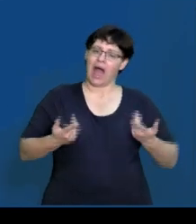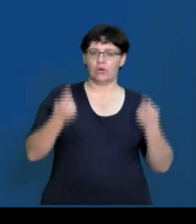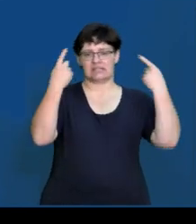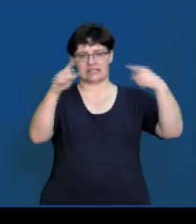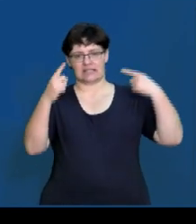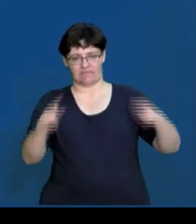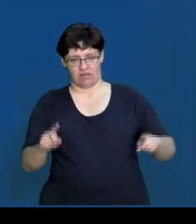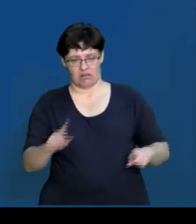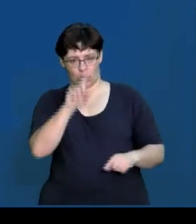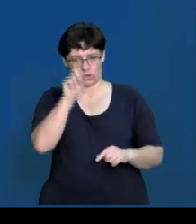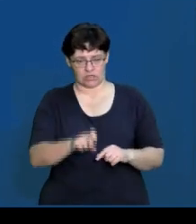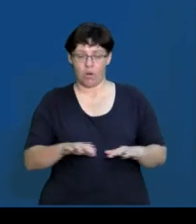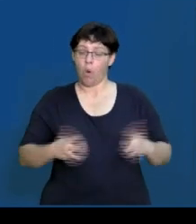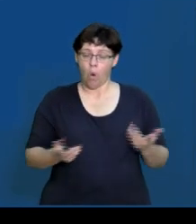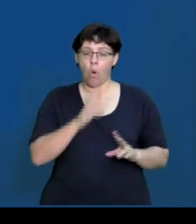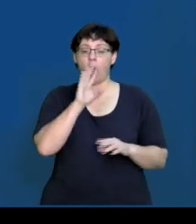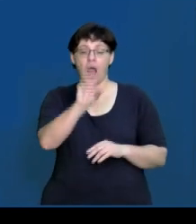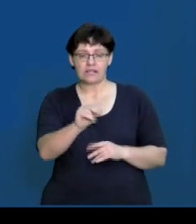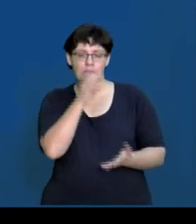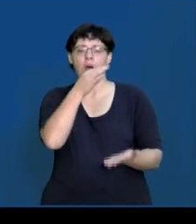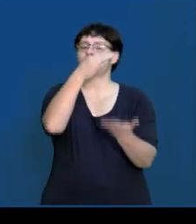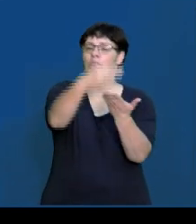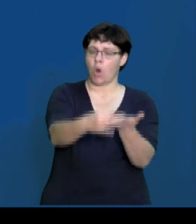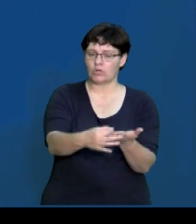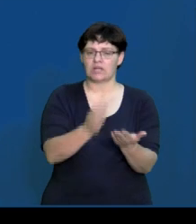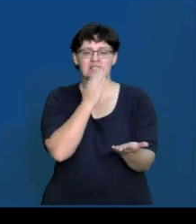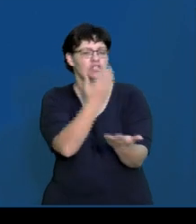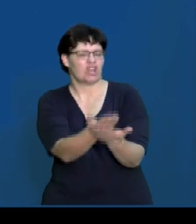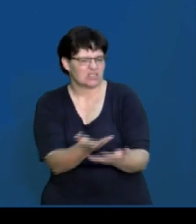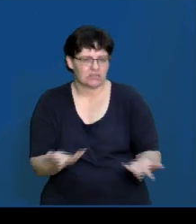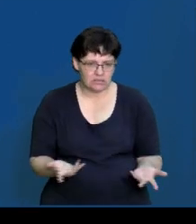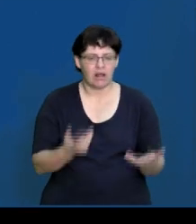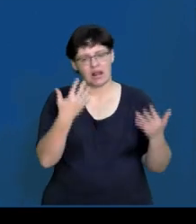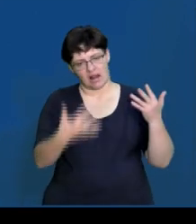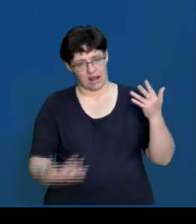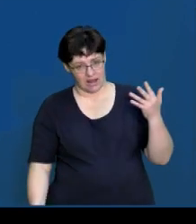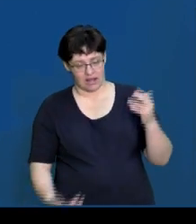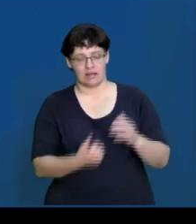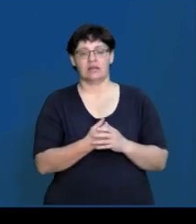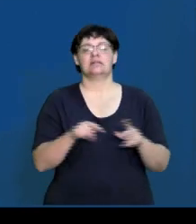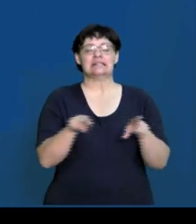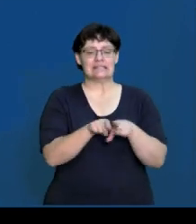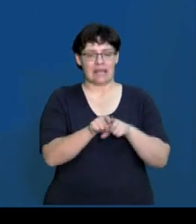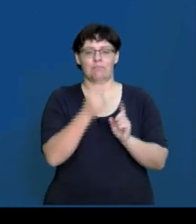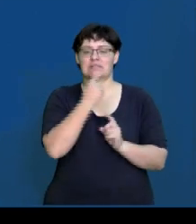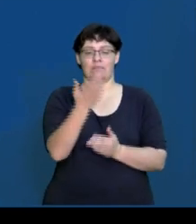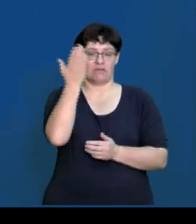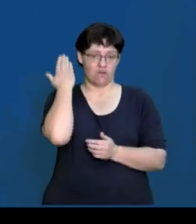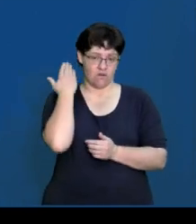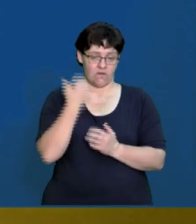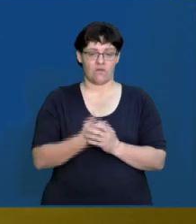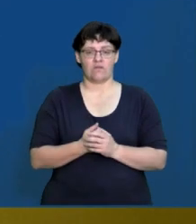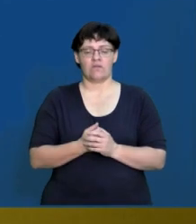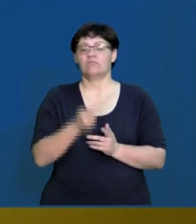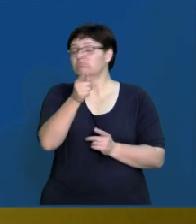successful type of question. Or you will be asked to propose, to suggest, etc., etc. Like I said earlier on to you, boys and